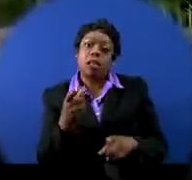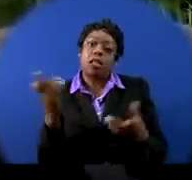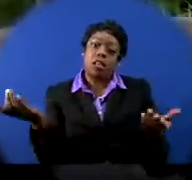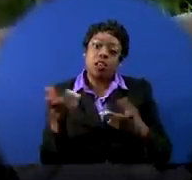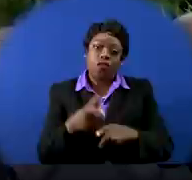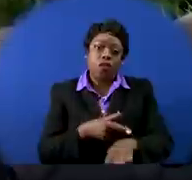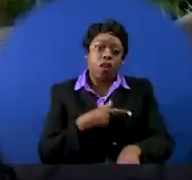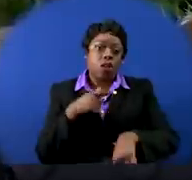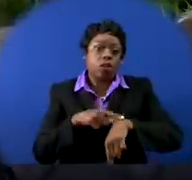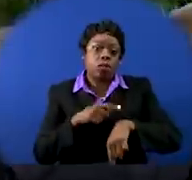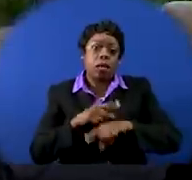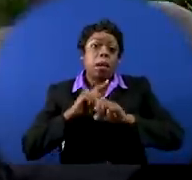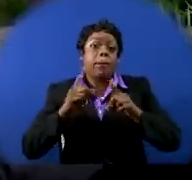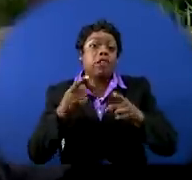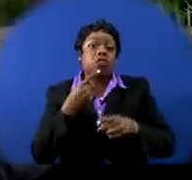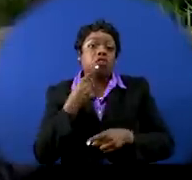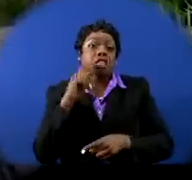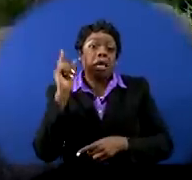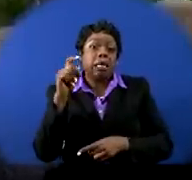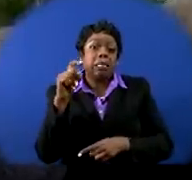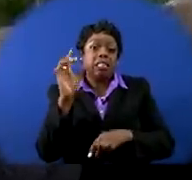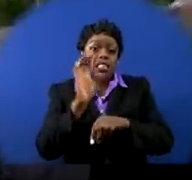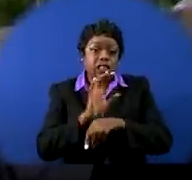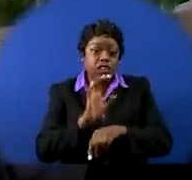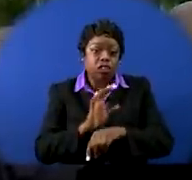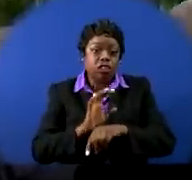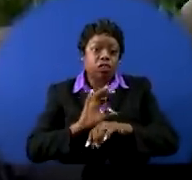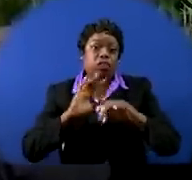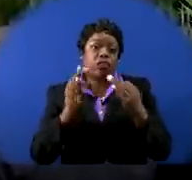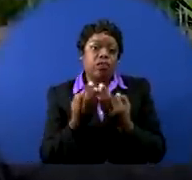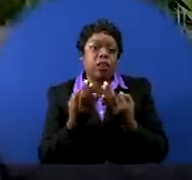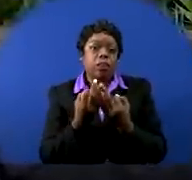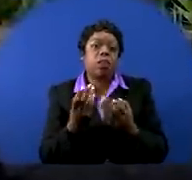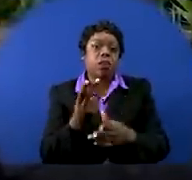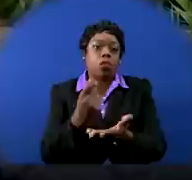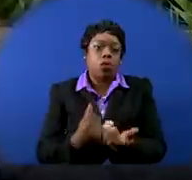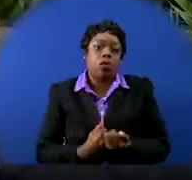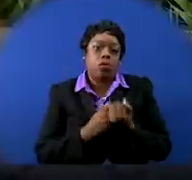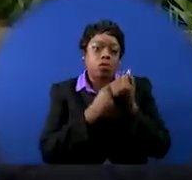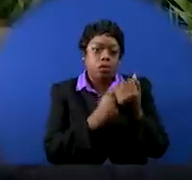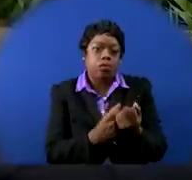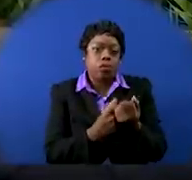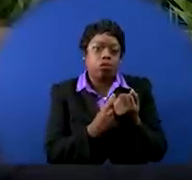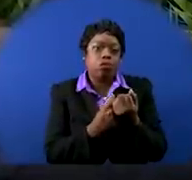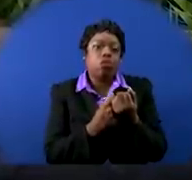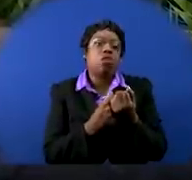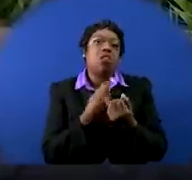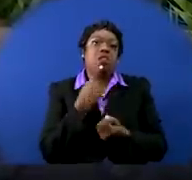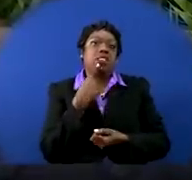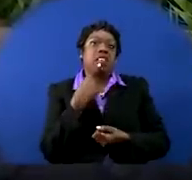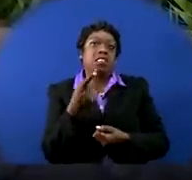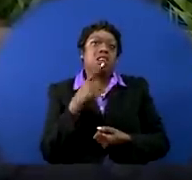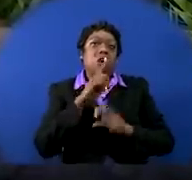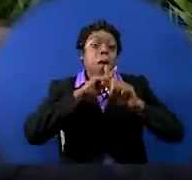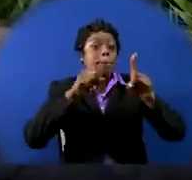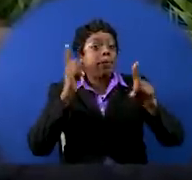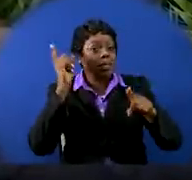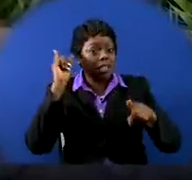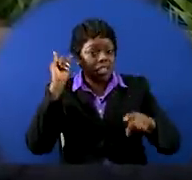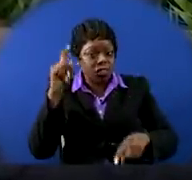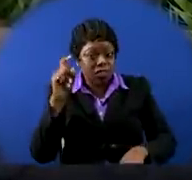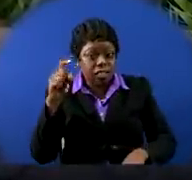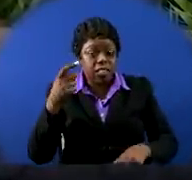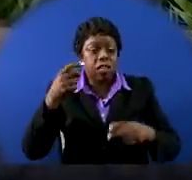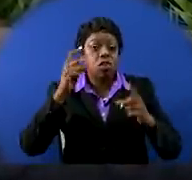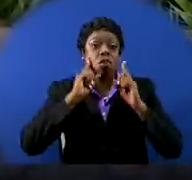I'm in Houston, while I'm in this area, we'll watch over you and care for you while you're here. Our counselors will tell you more about that. But if you need to respond to that